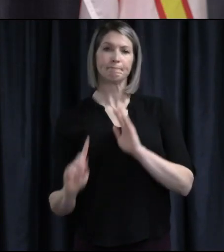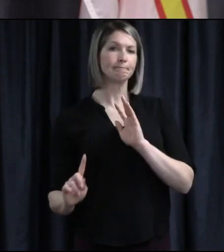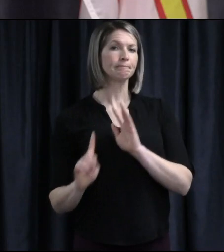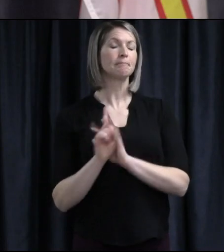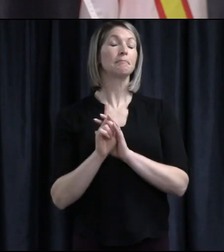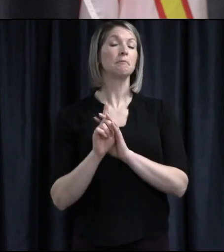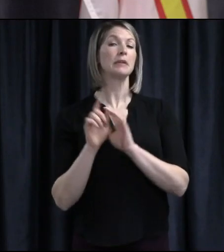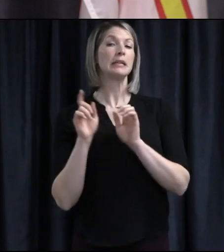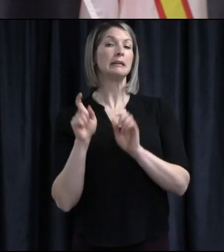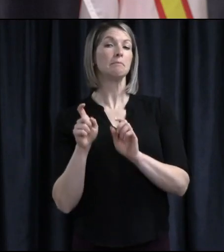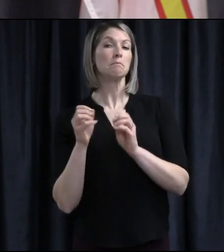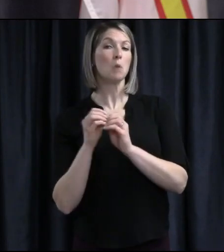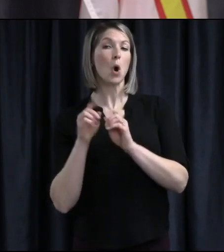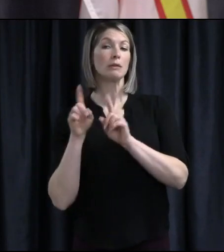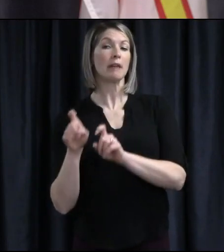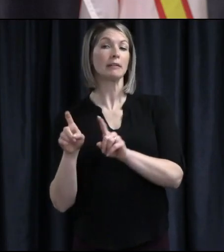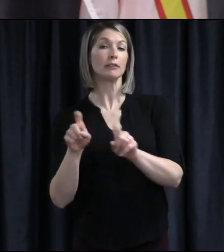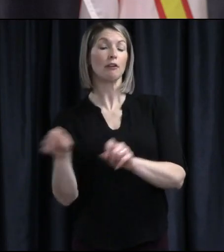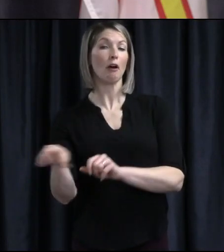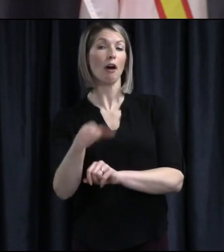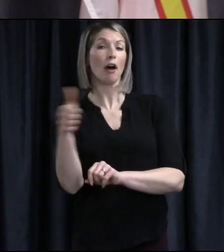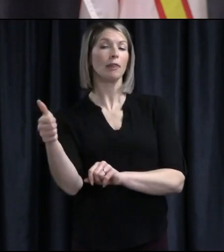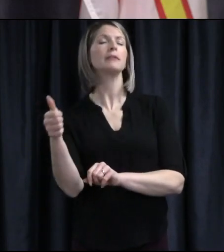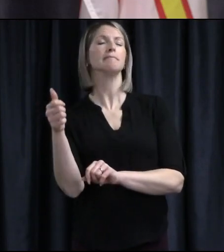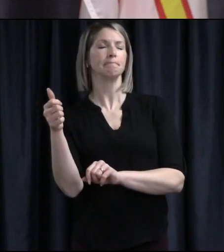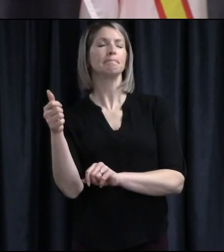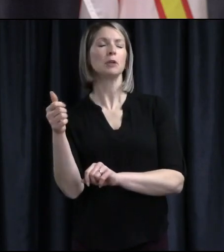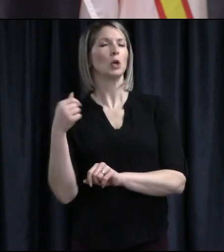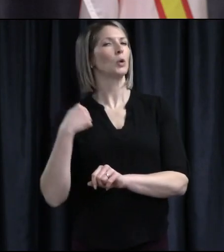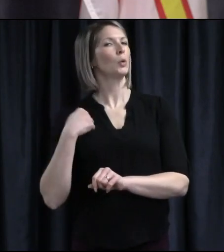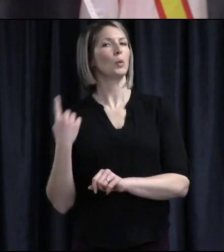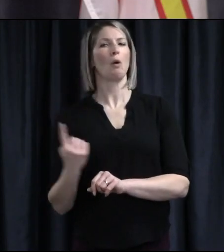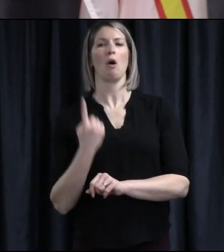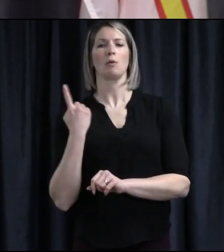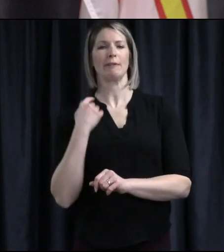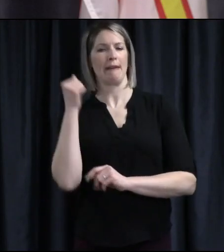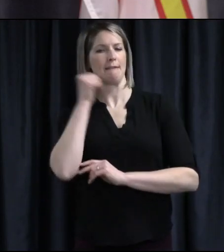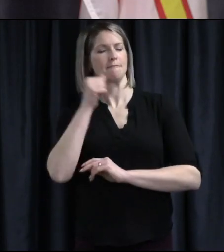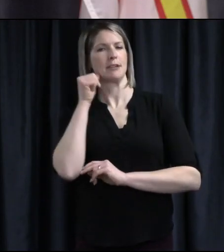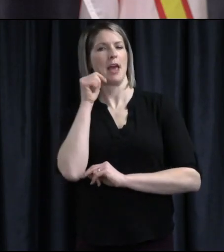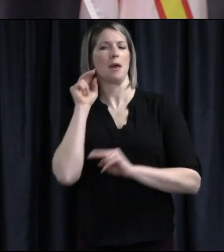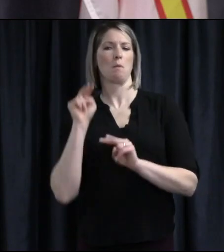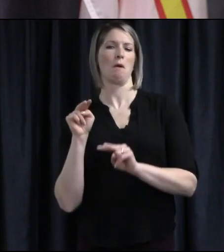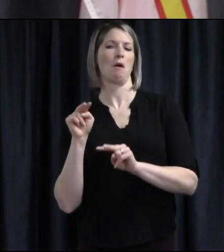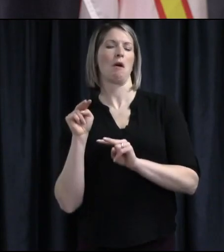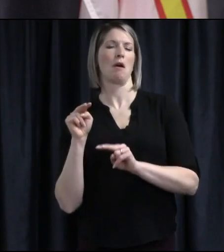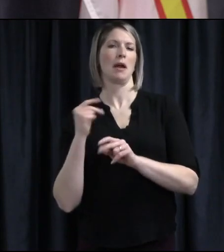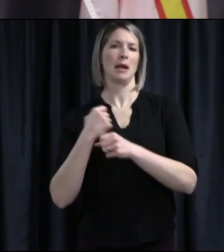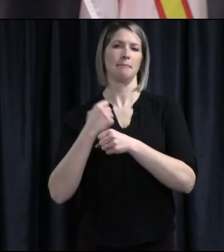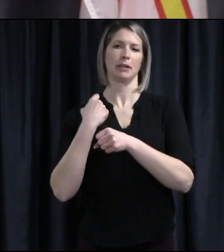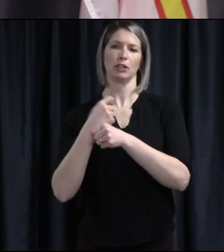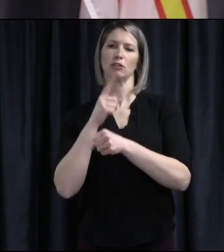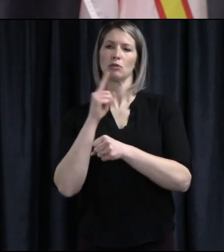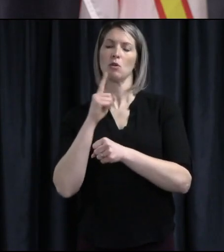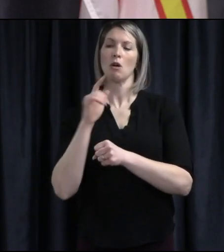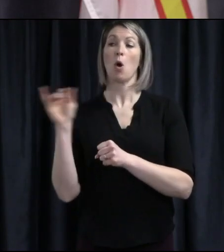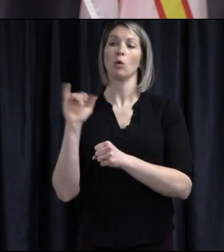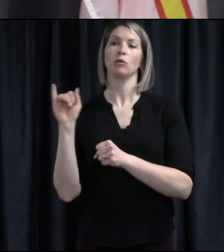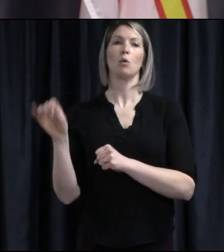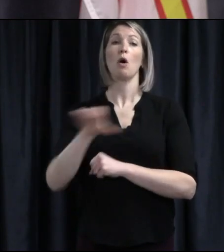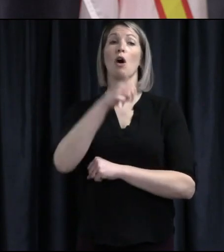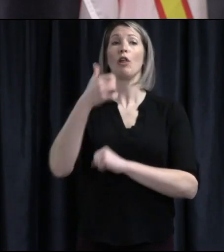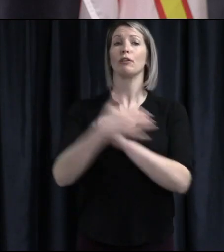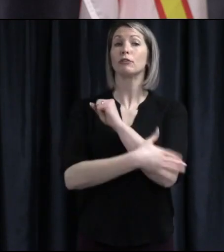we will certainly do that. This is something that we are looking at all the time. We are evaluating evidence on a daily basis